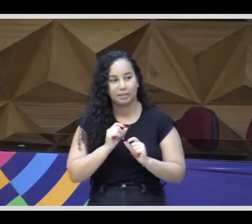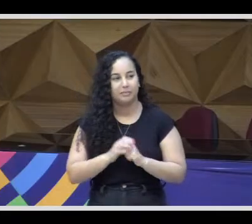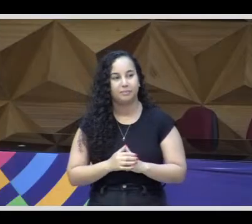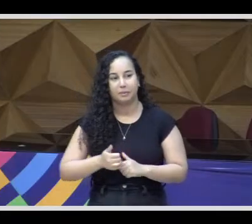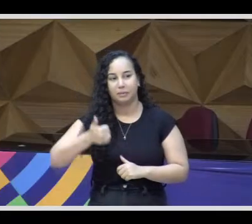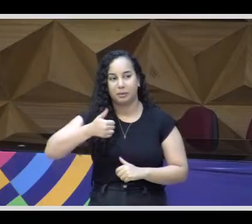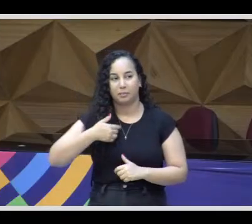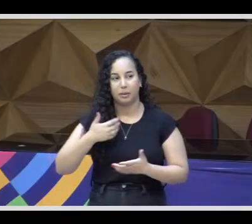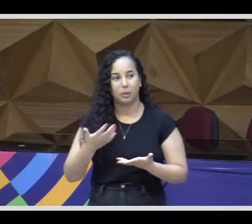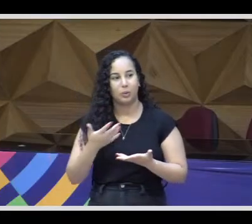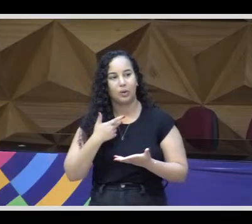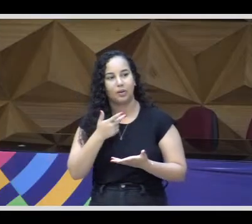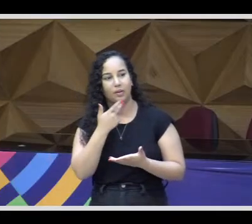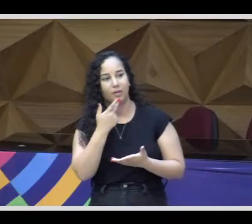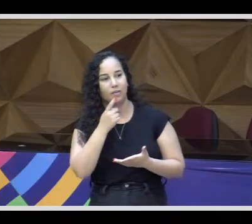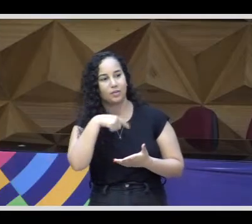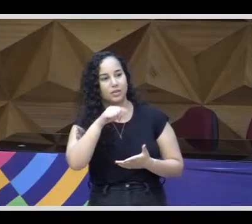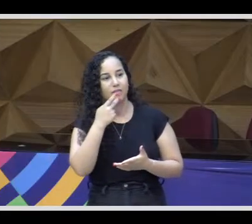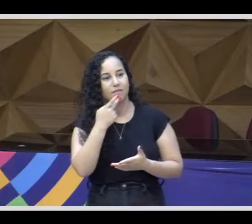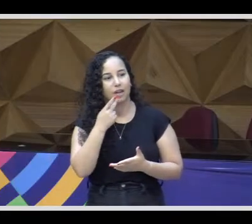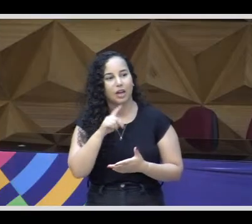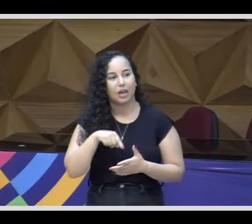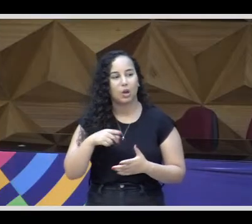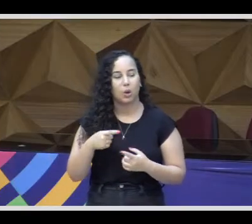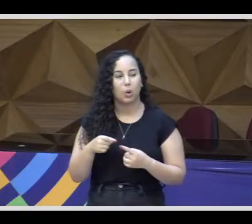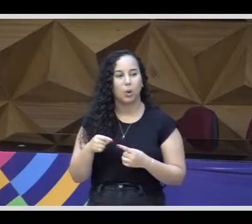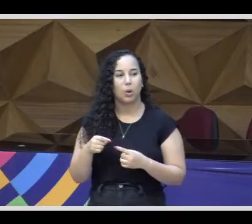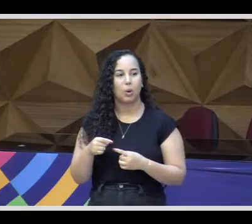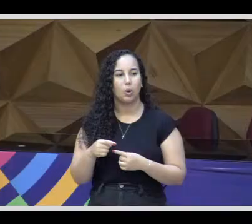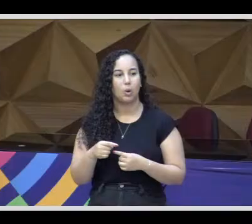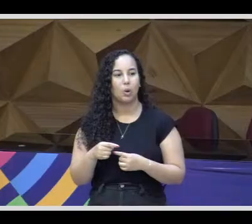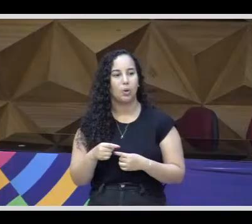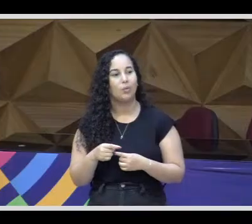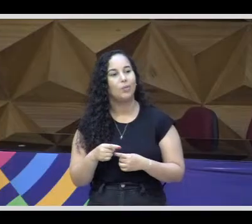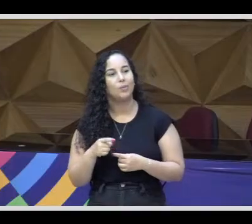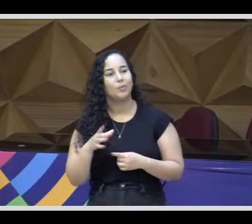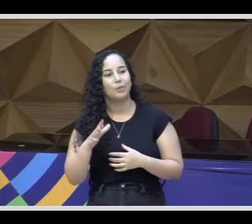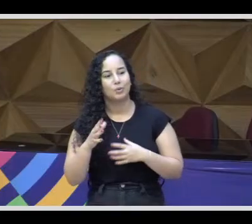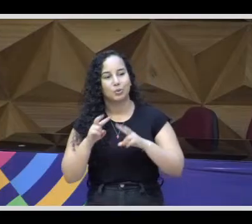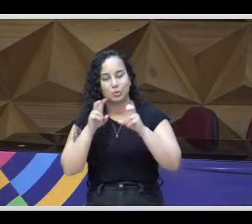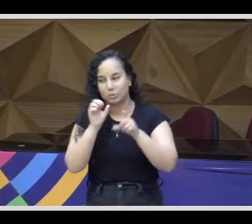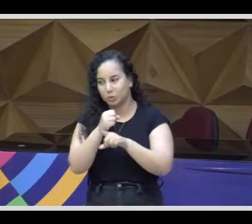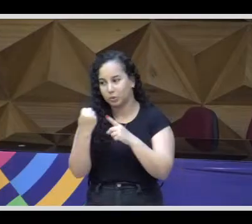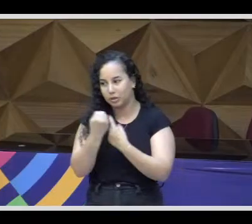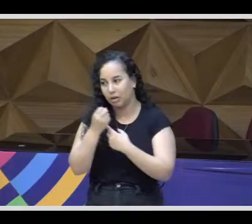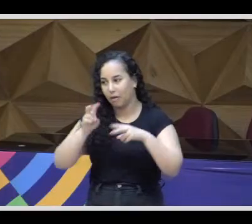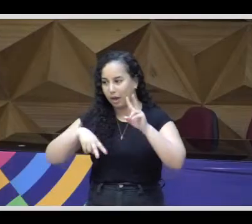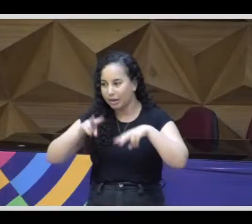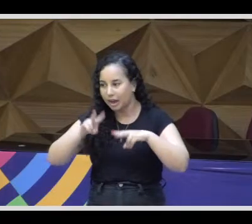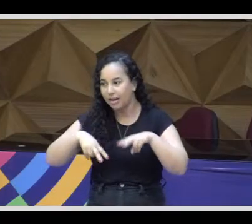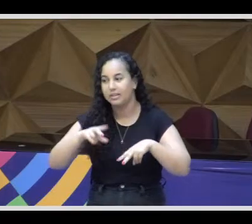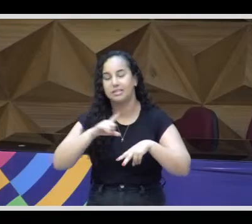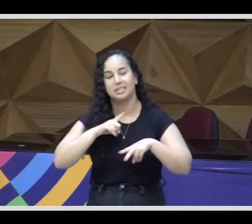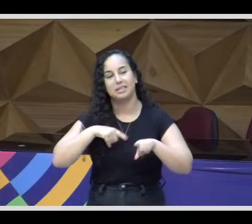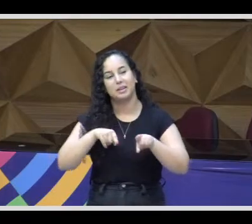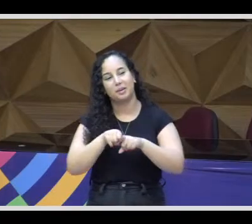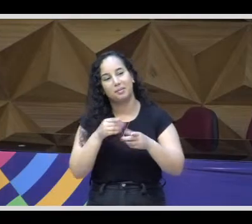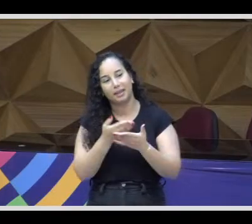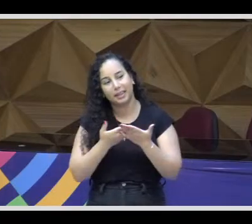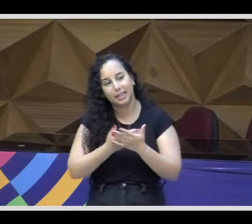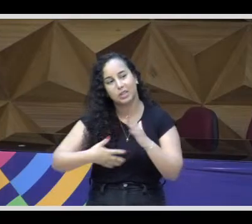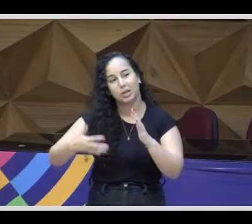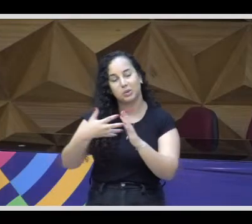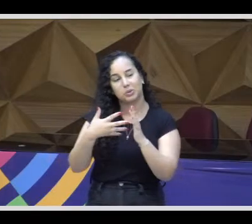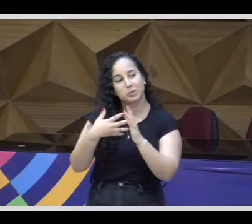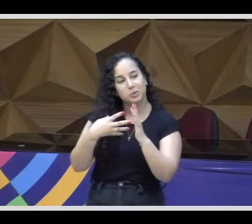I may have missed that, but you mentioned that one of the weakness of this kind of social analysis compared to traditional surveys is